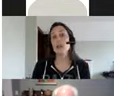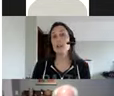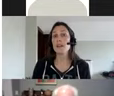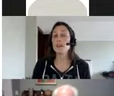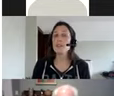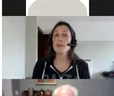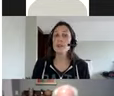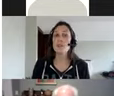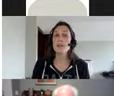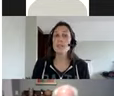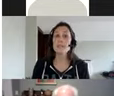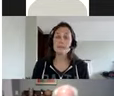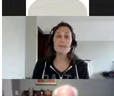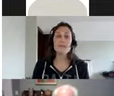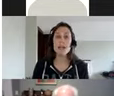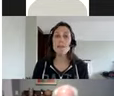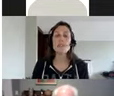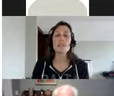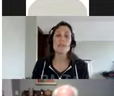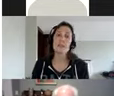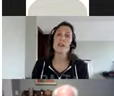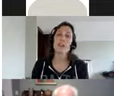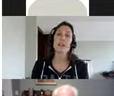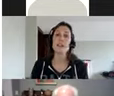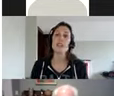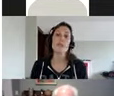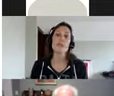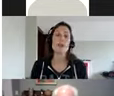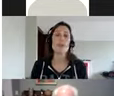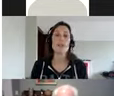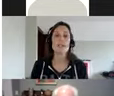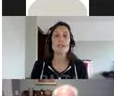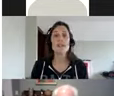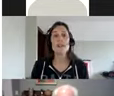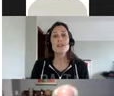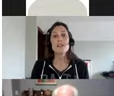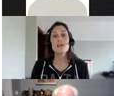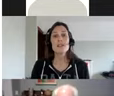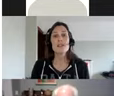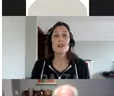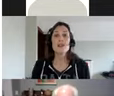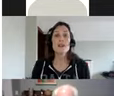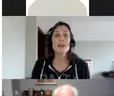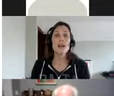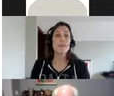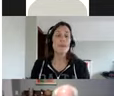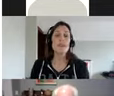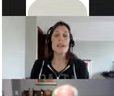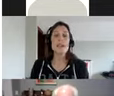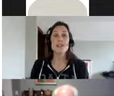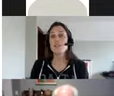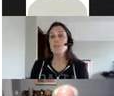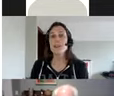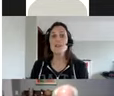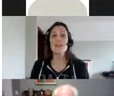or are you calculating in spherical coordinates? And most systems calculate in screen coordinates. So let's take a look. You know, here's a